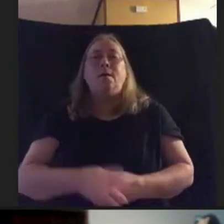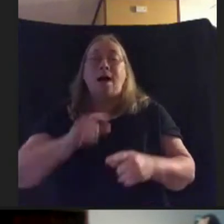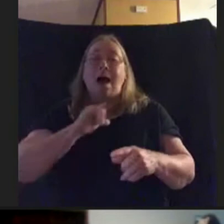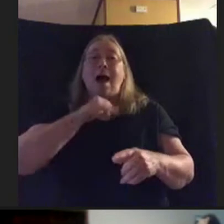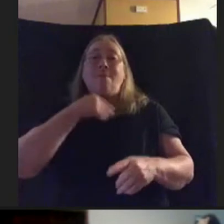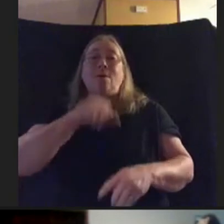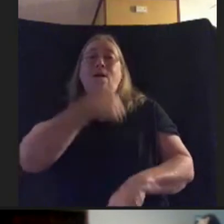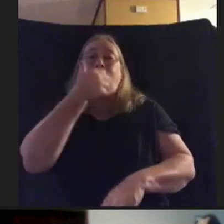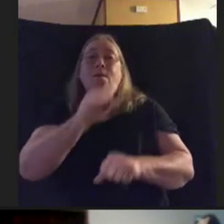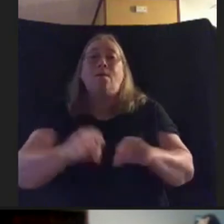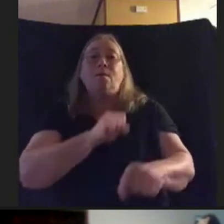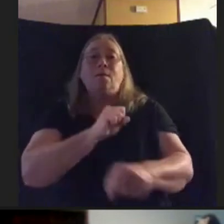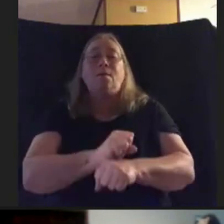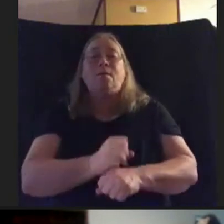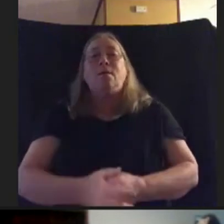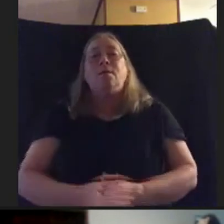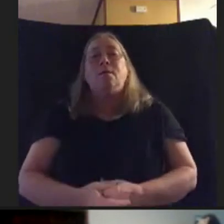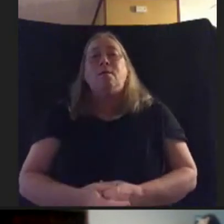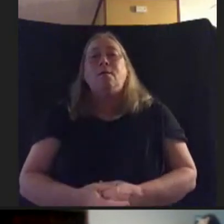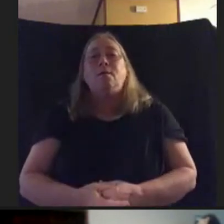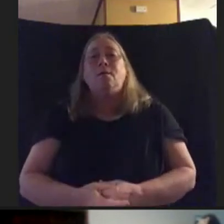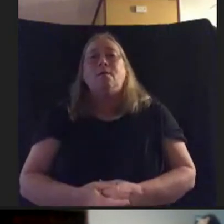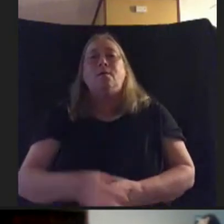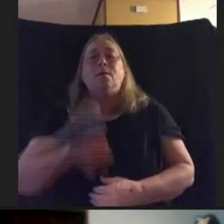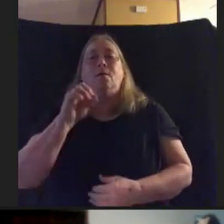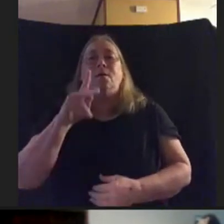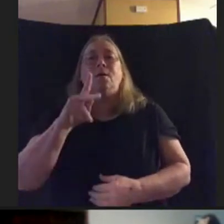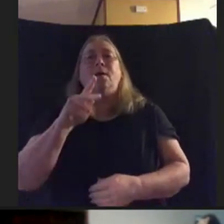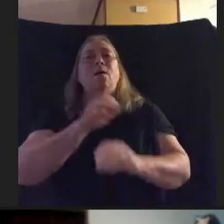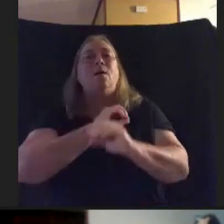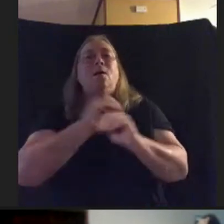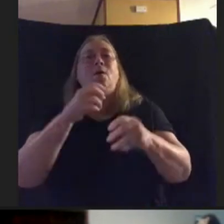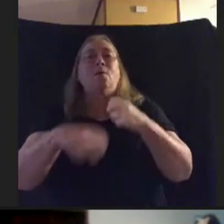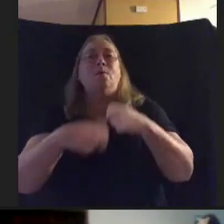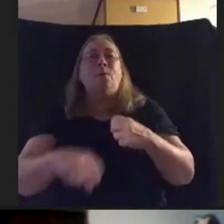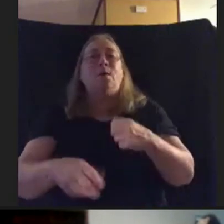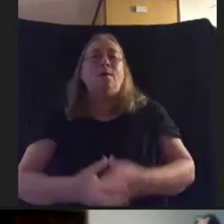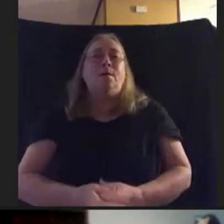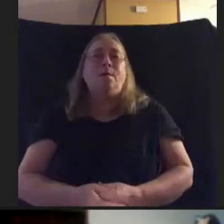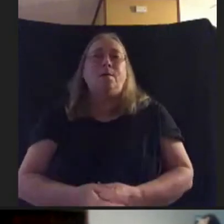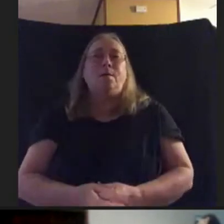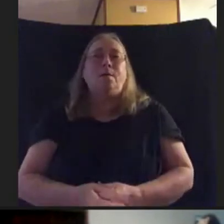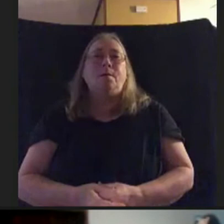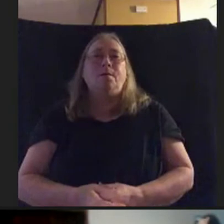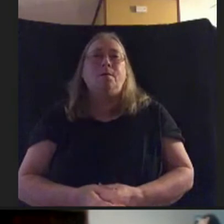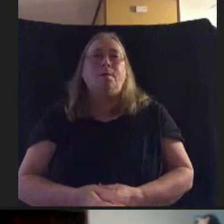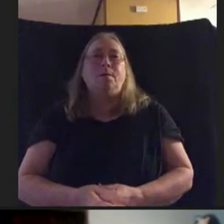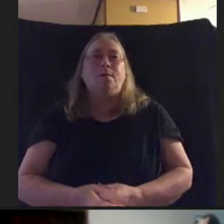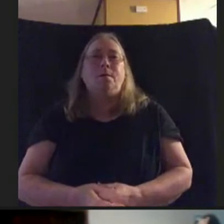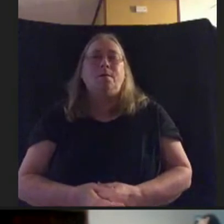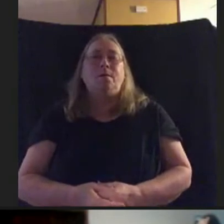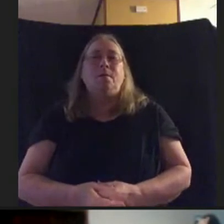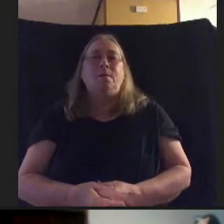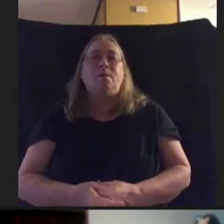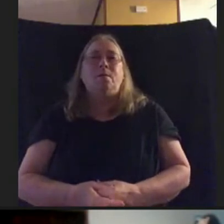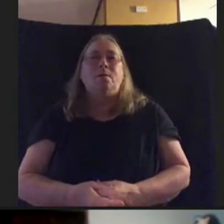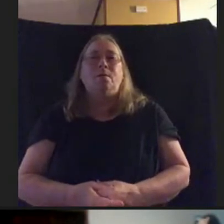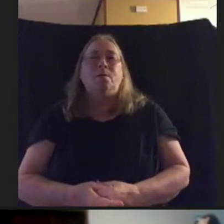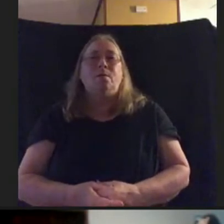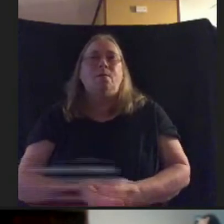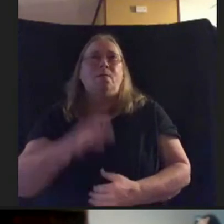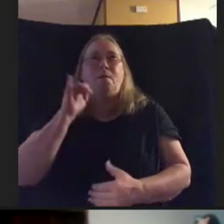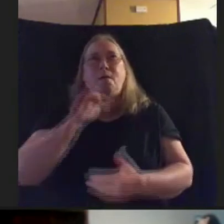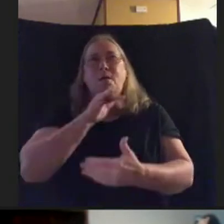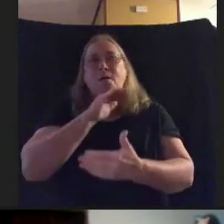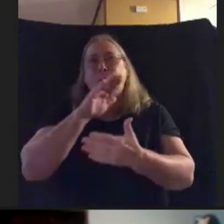guys just need to talk faster, which should be no problem for you, Dr. Dobbs. So, okay, let's see. Nick Juden, I